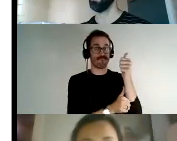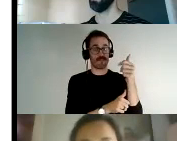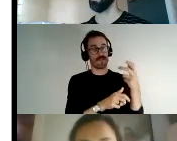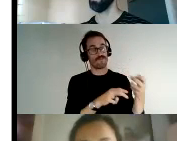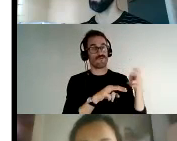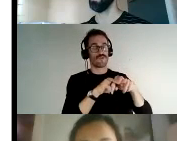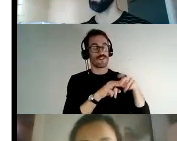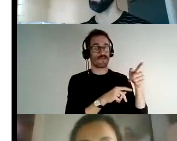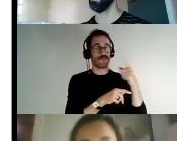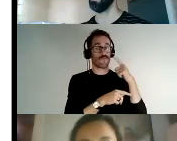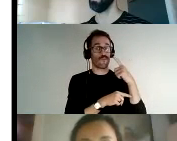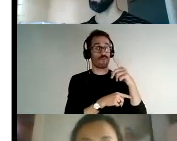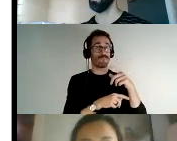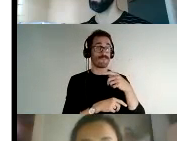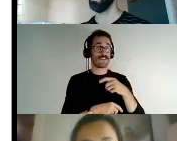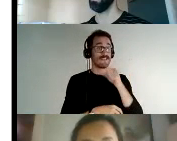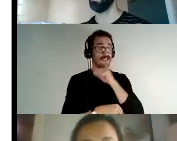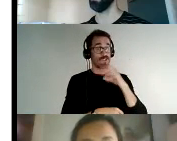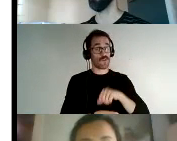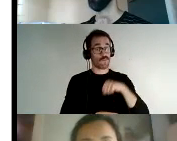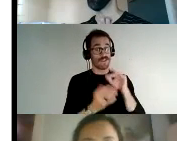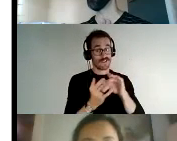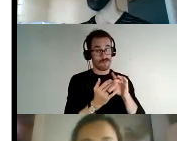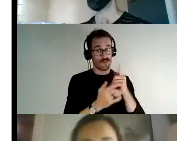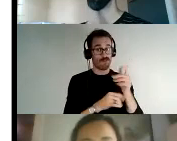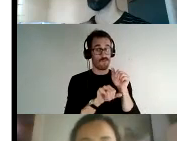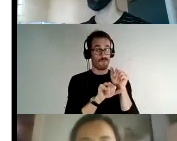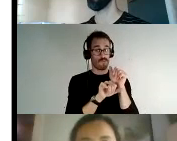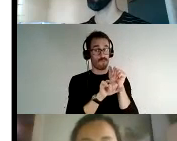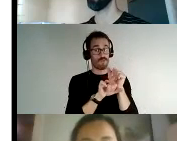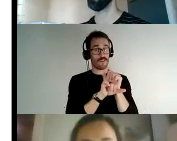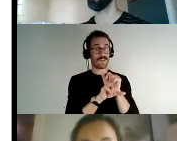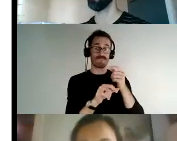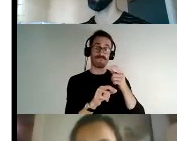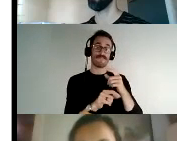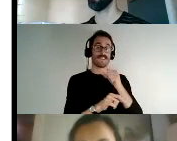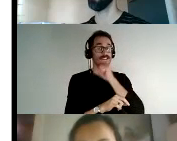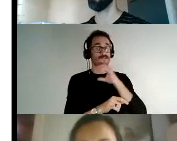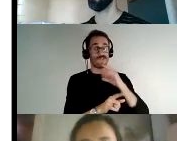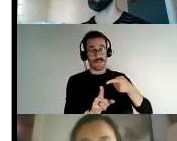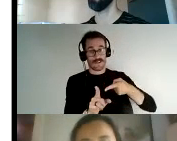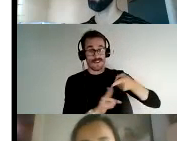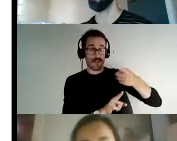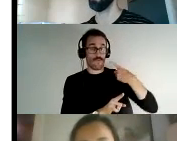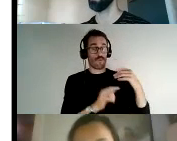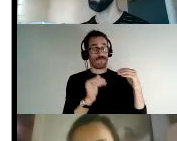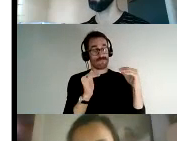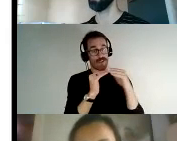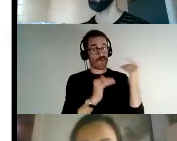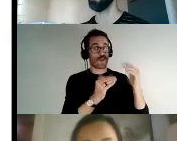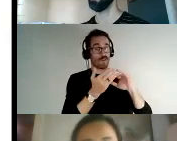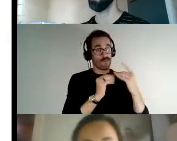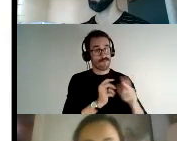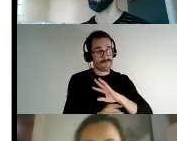at St. Michael's Hospital since 1995 as Senior Specialist, Equity and Community Engagement, Quality and